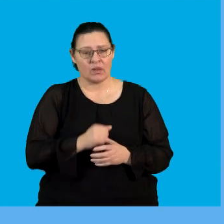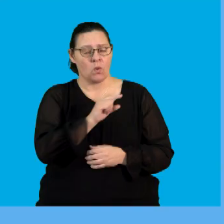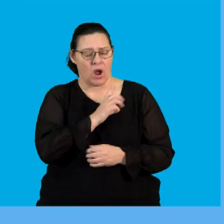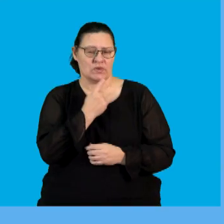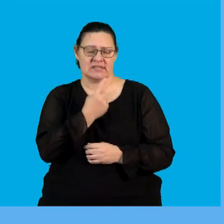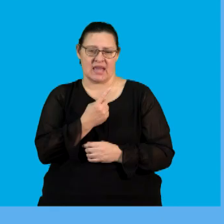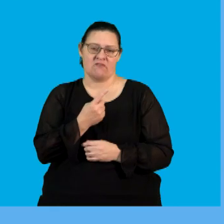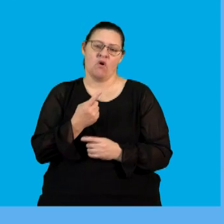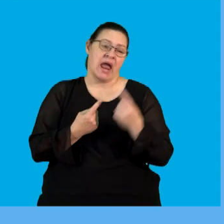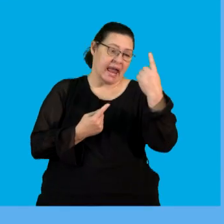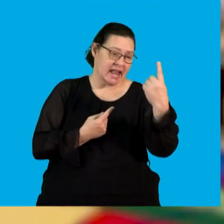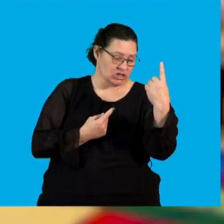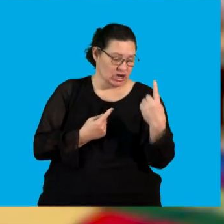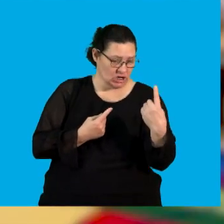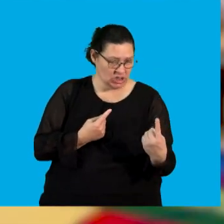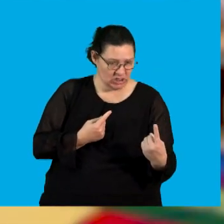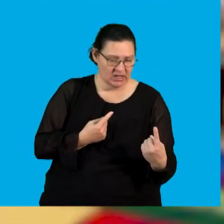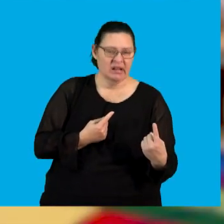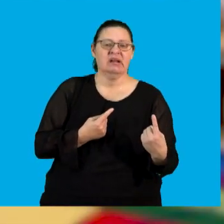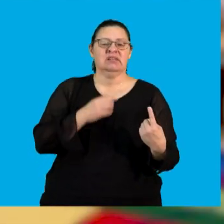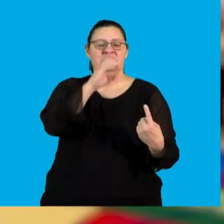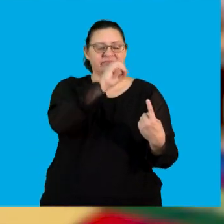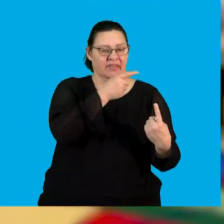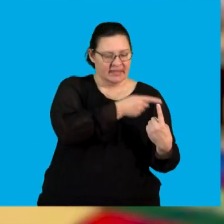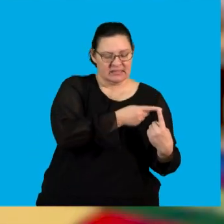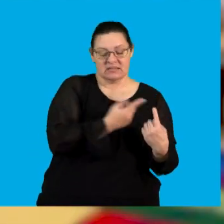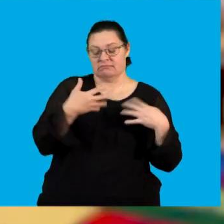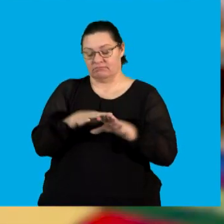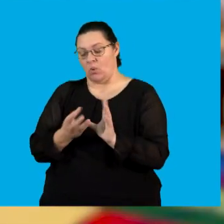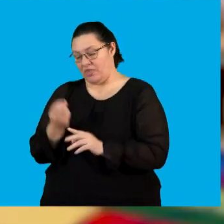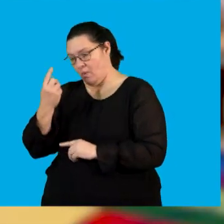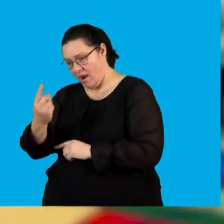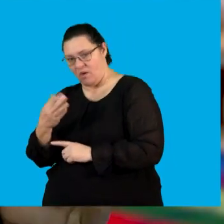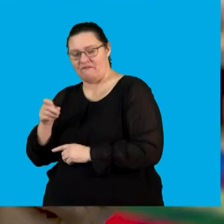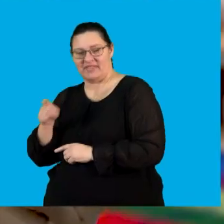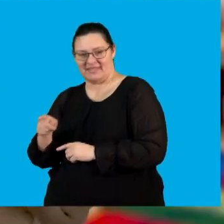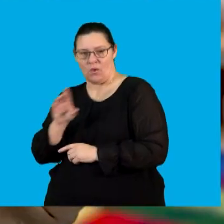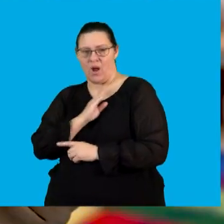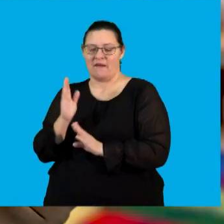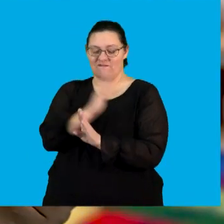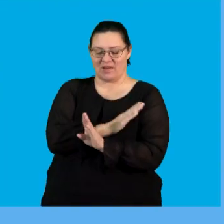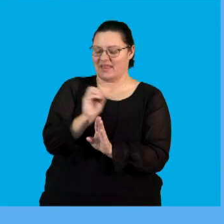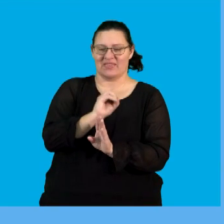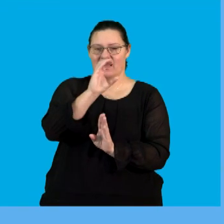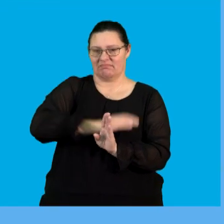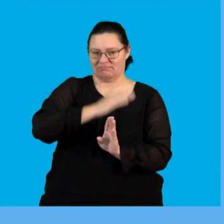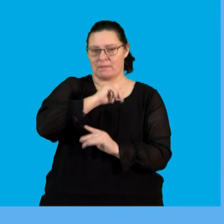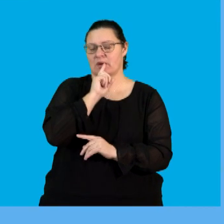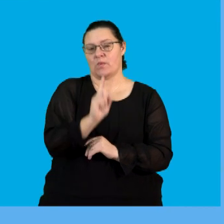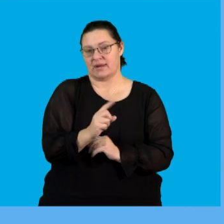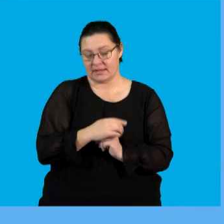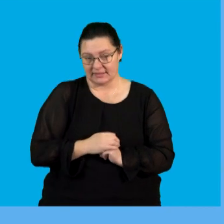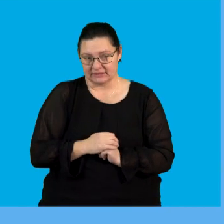is 1 there, because we're saying that for every 1 mole of this, or for every 1 molecule of this is what is going to be happening. So there's a 1